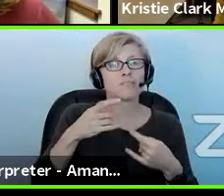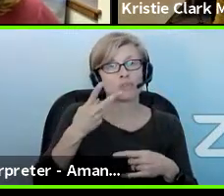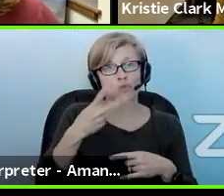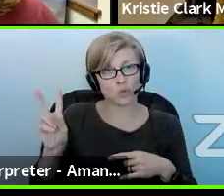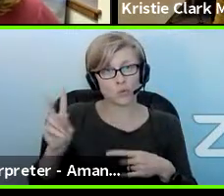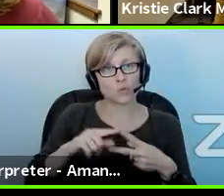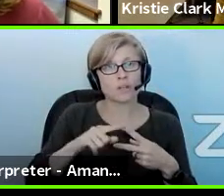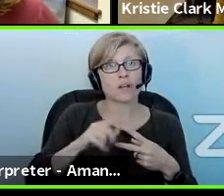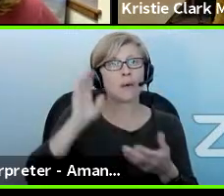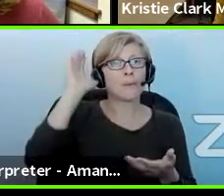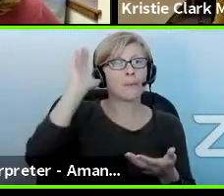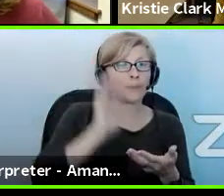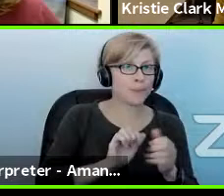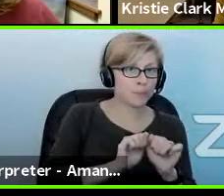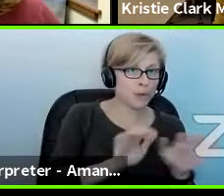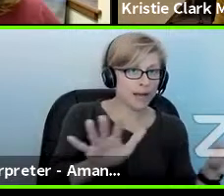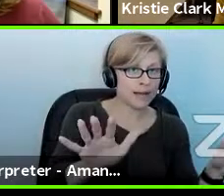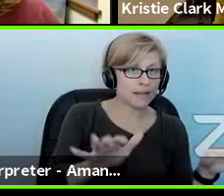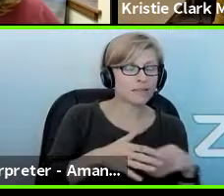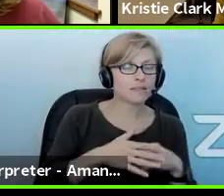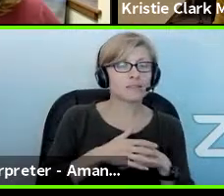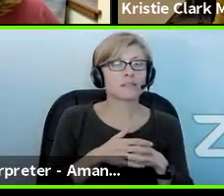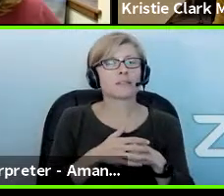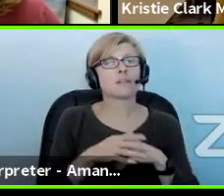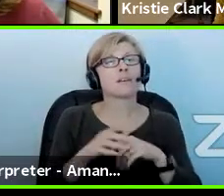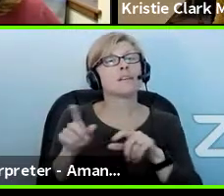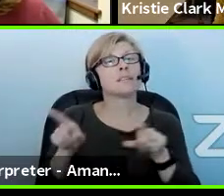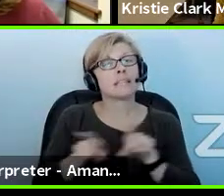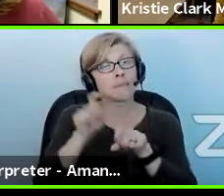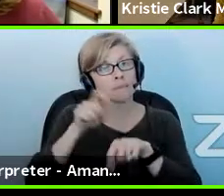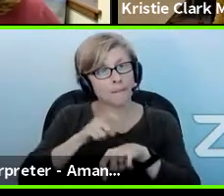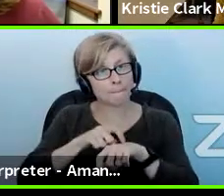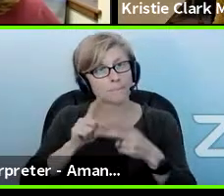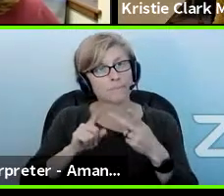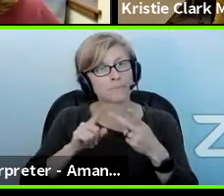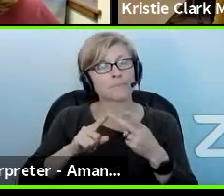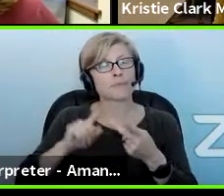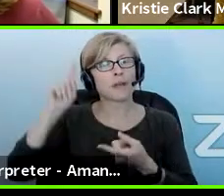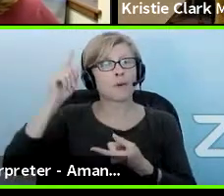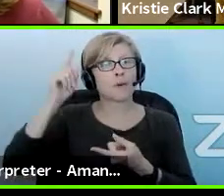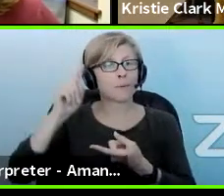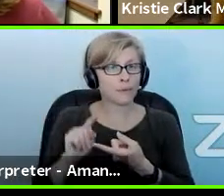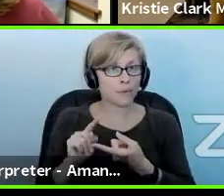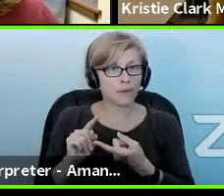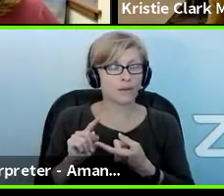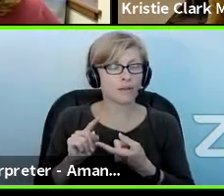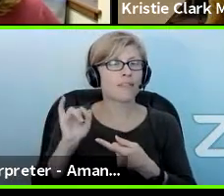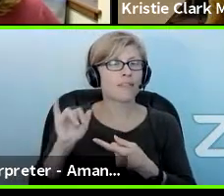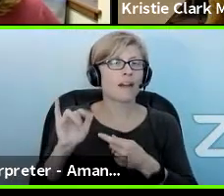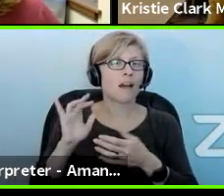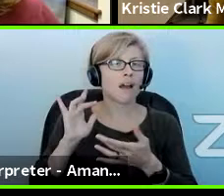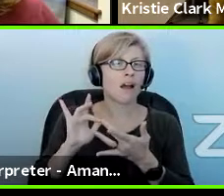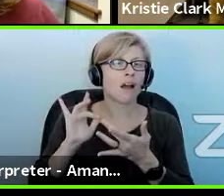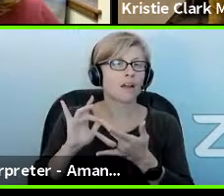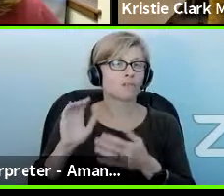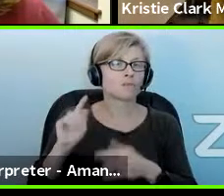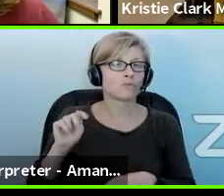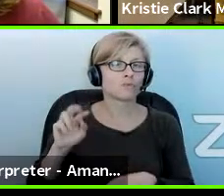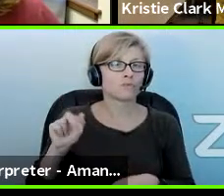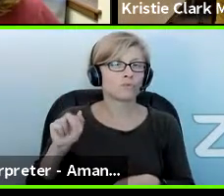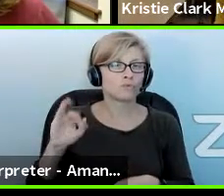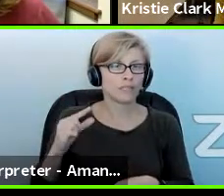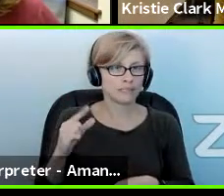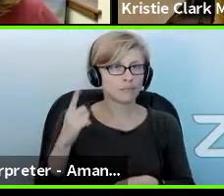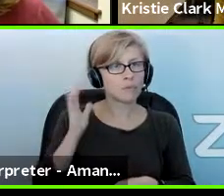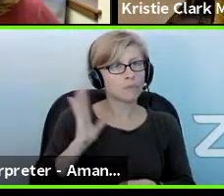spread of cases so rampantly. It also minimized the contact tracing effort, because we were looking at